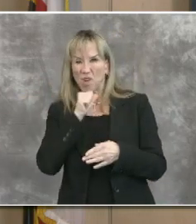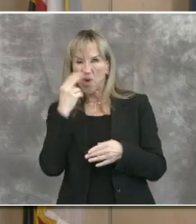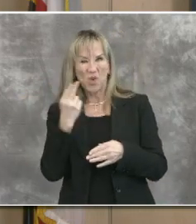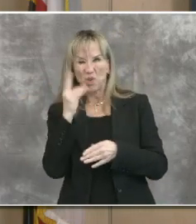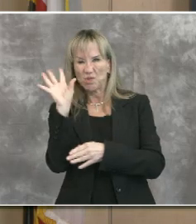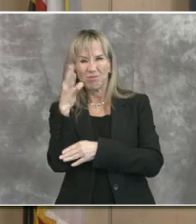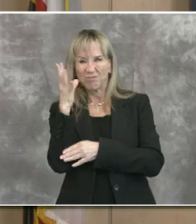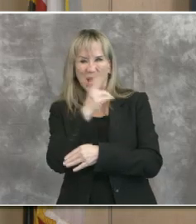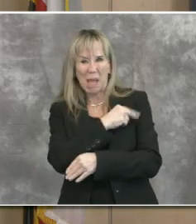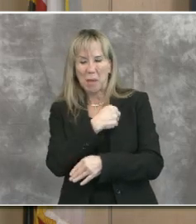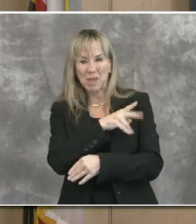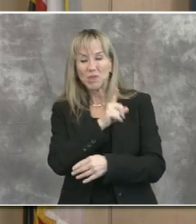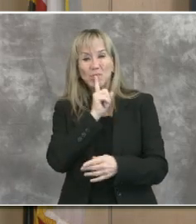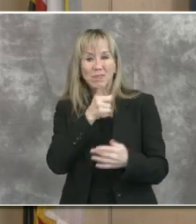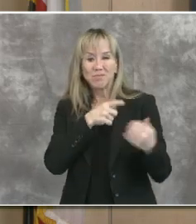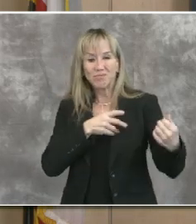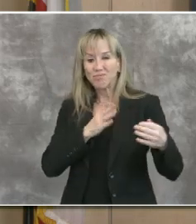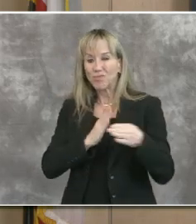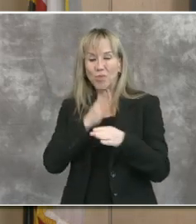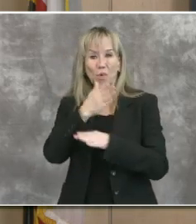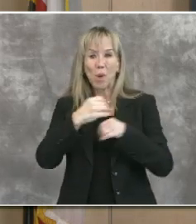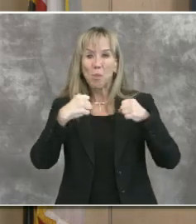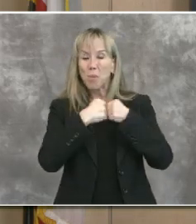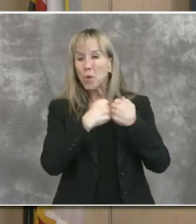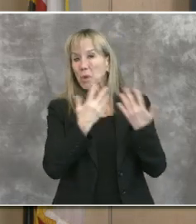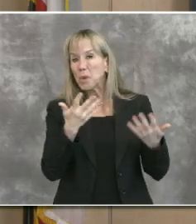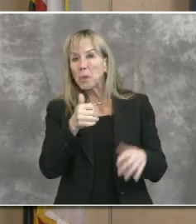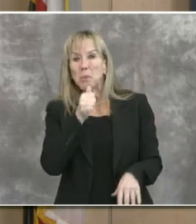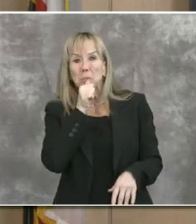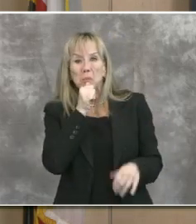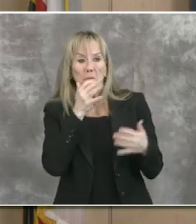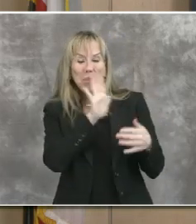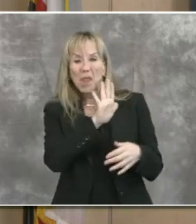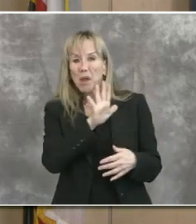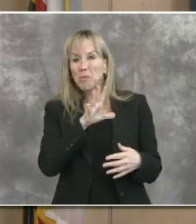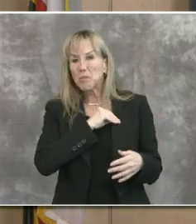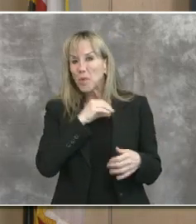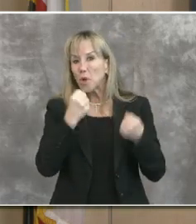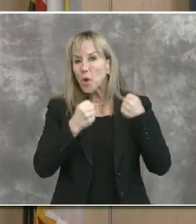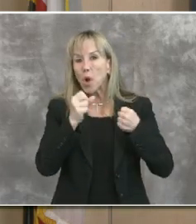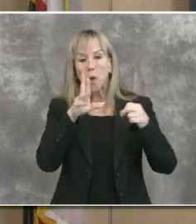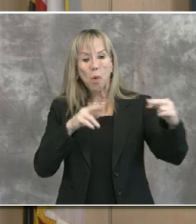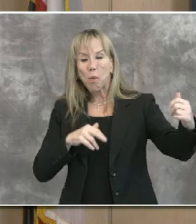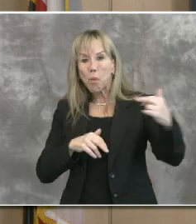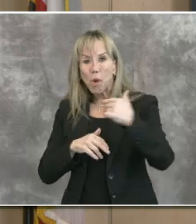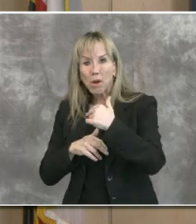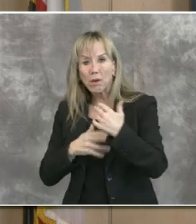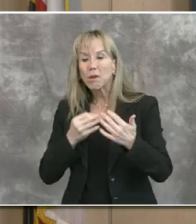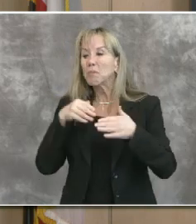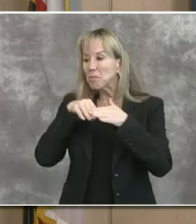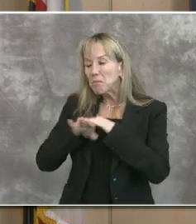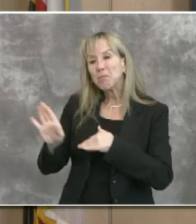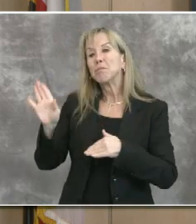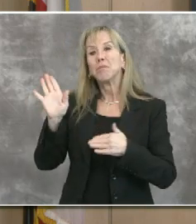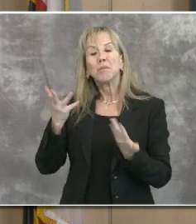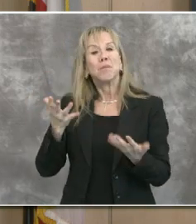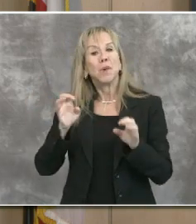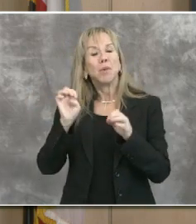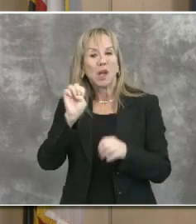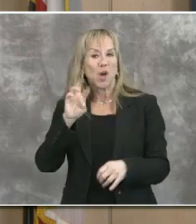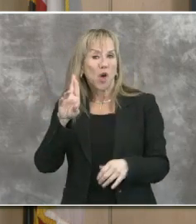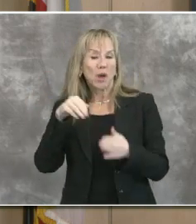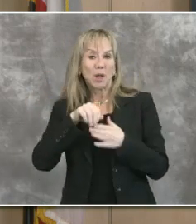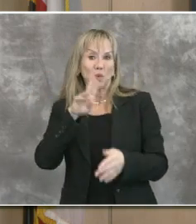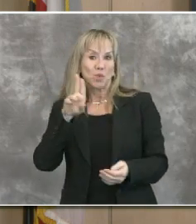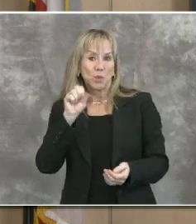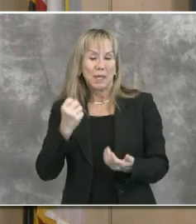border in private cars or walking across and then coming to emergency departments in the United States. Again,